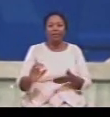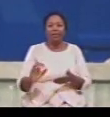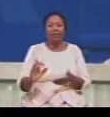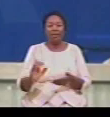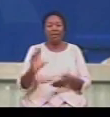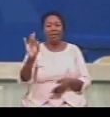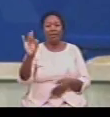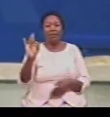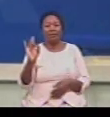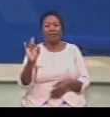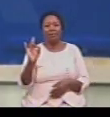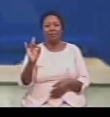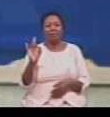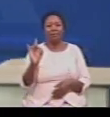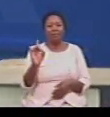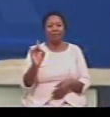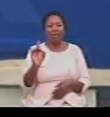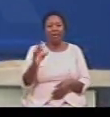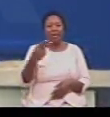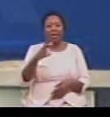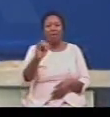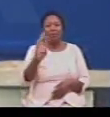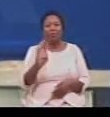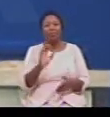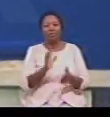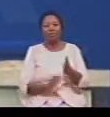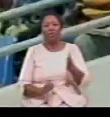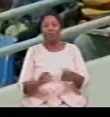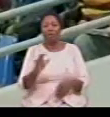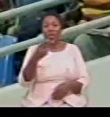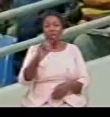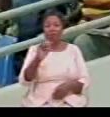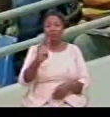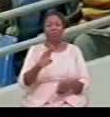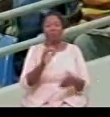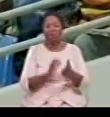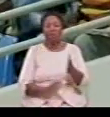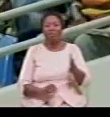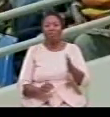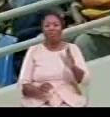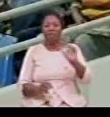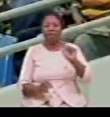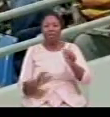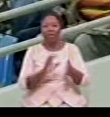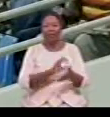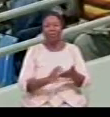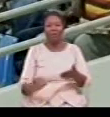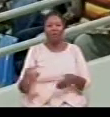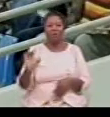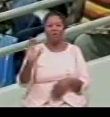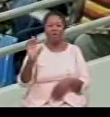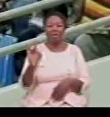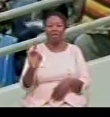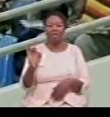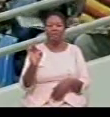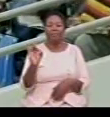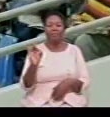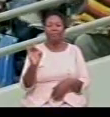verse 8. Hebrews 13, we're looking at verse 8.